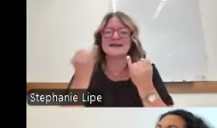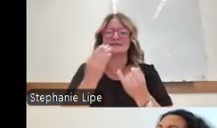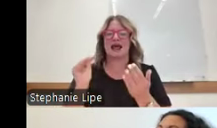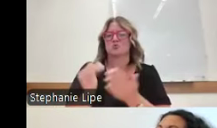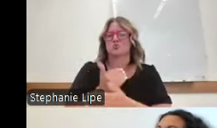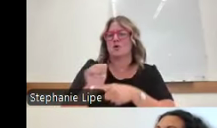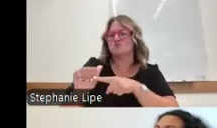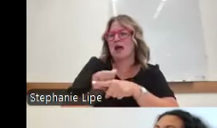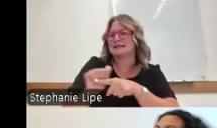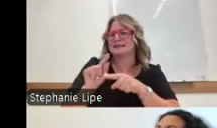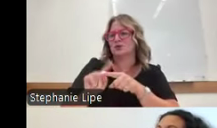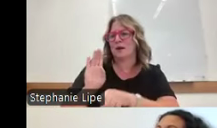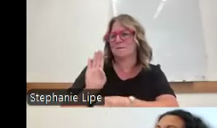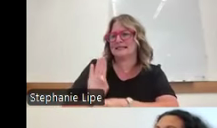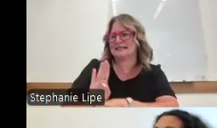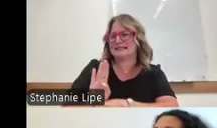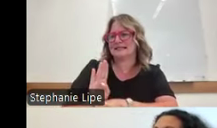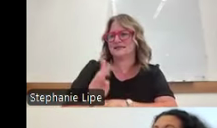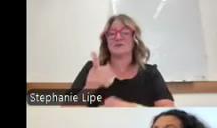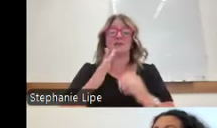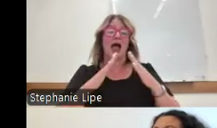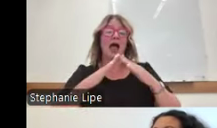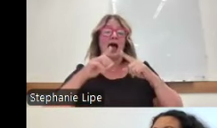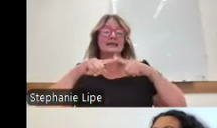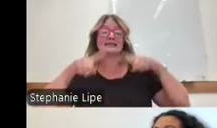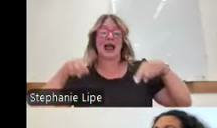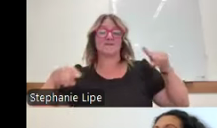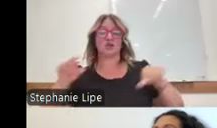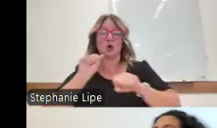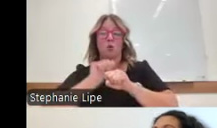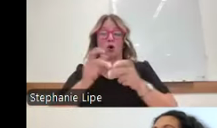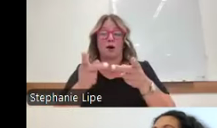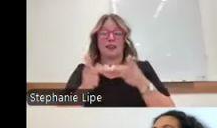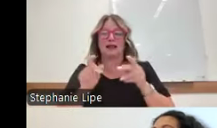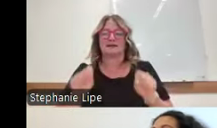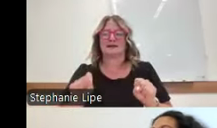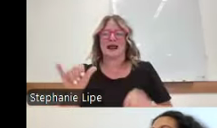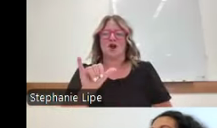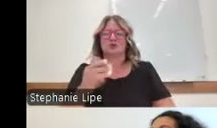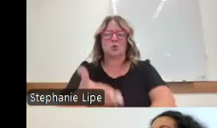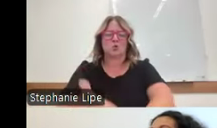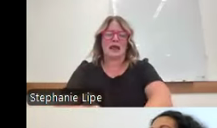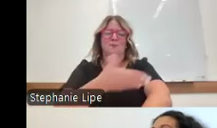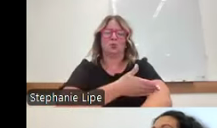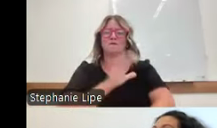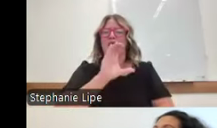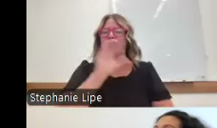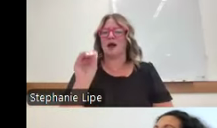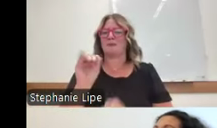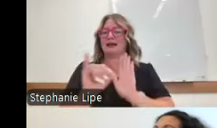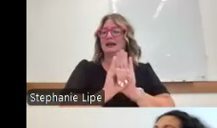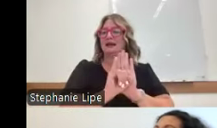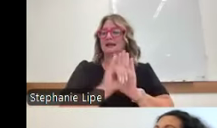it introduces new ideas and new practices to businesses, as well as diverse workplaces